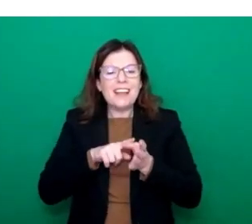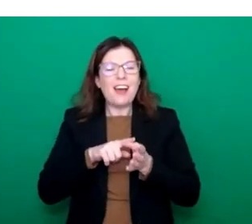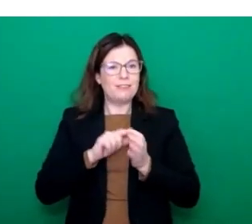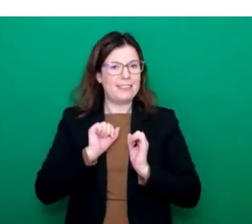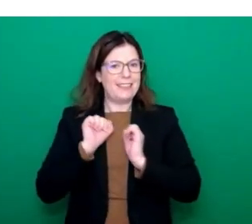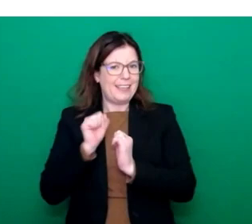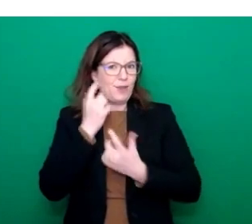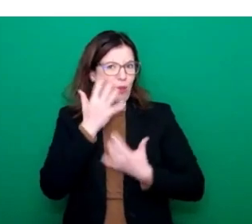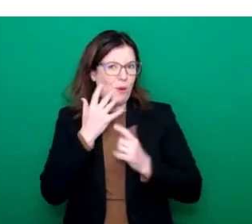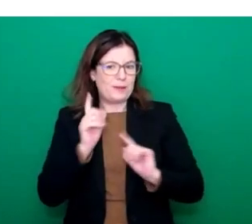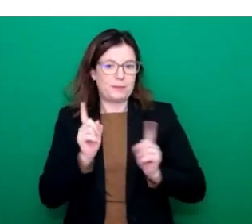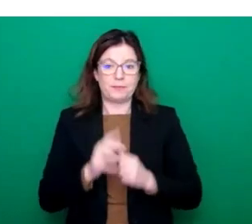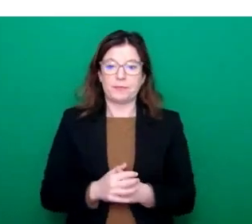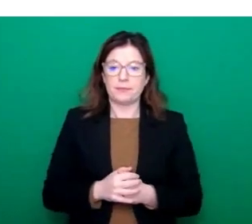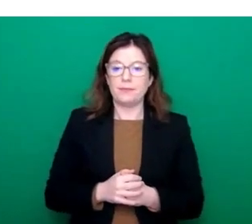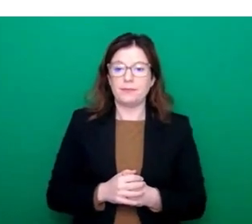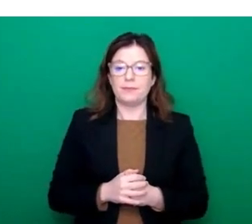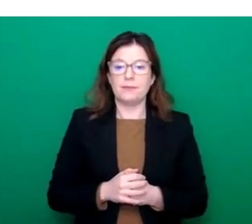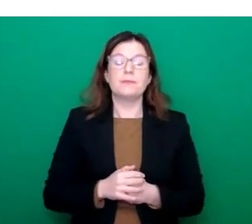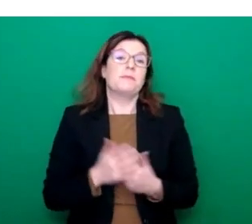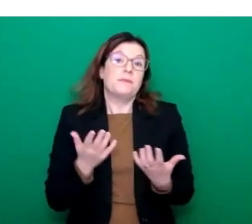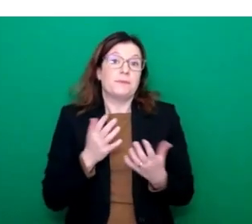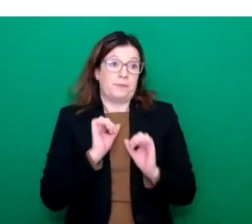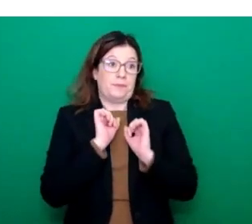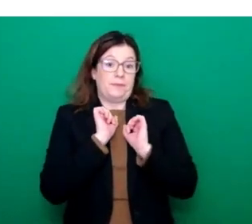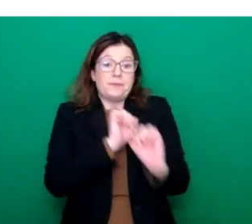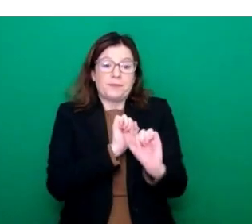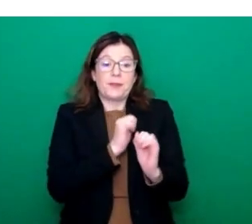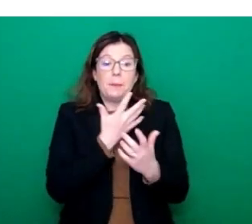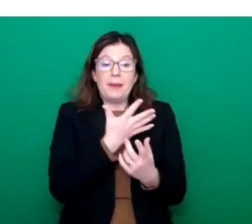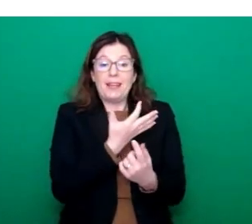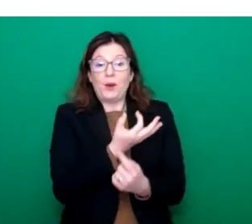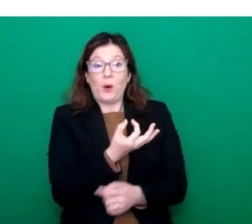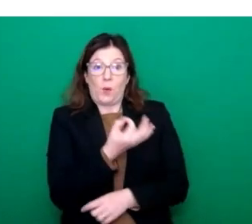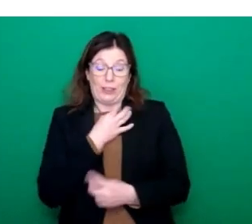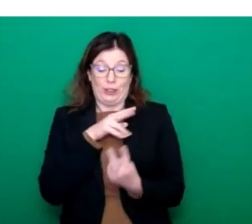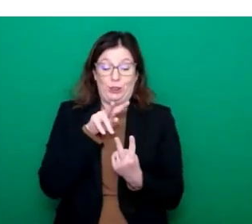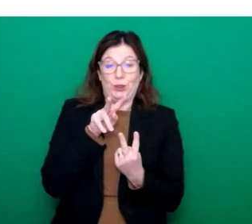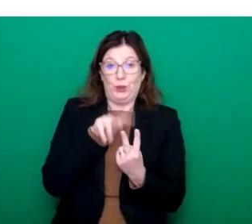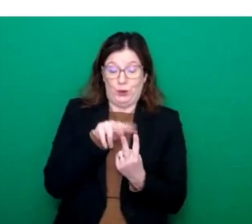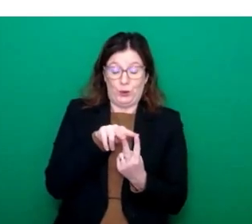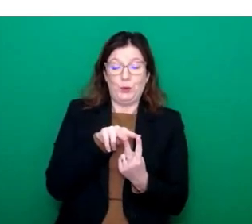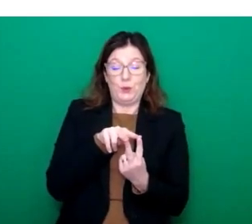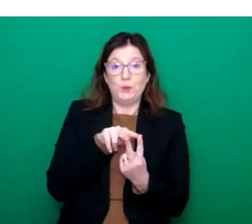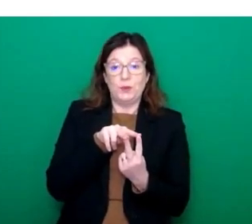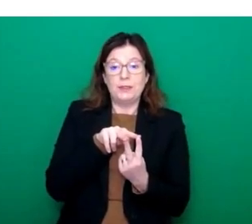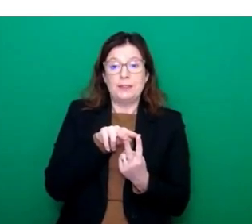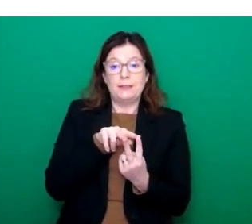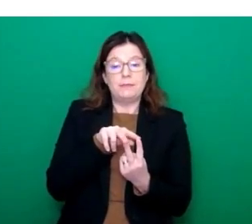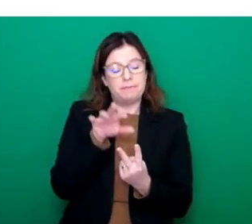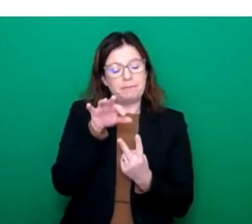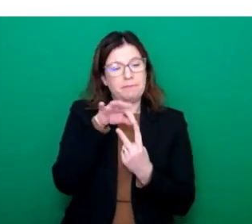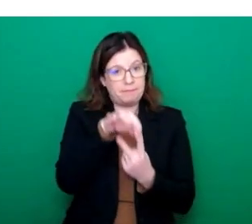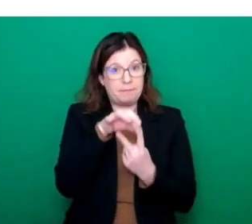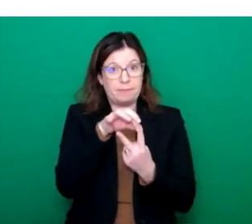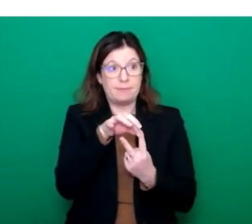of two questions in what you were saying there, Sunny. One is there any advice we might be able to